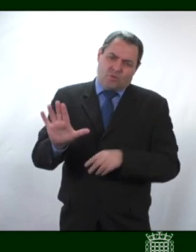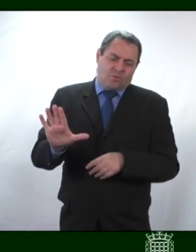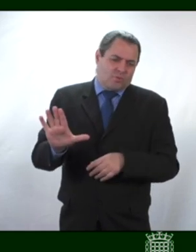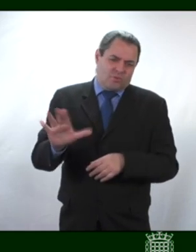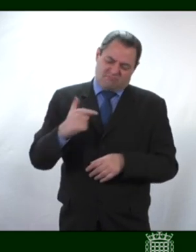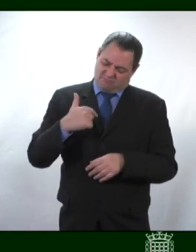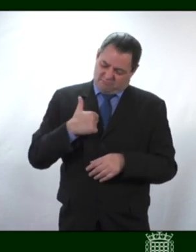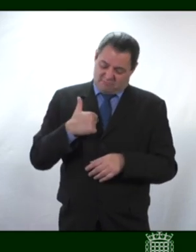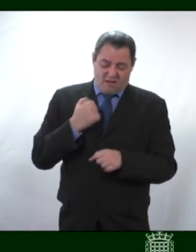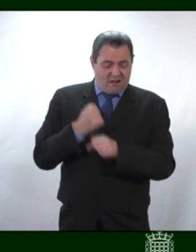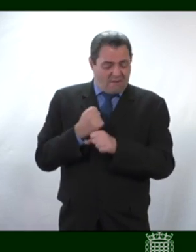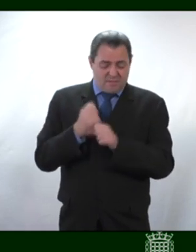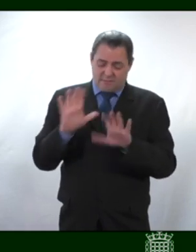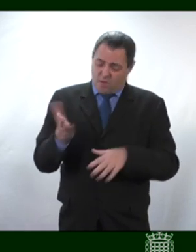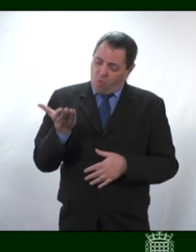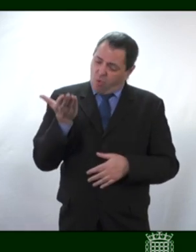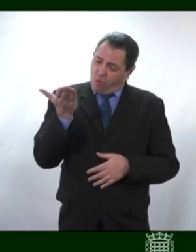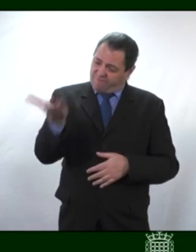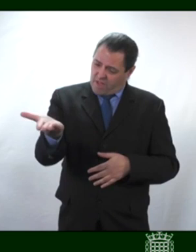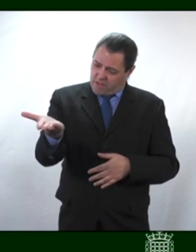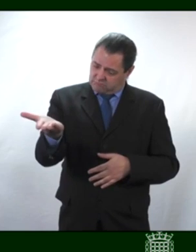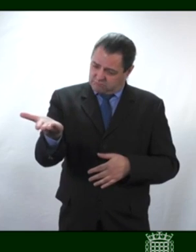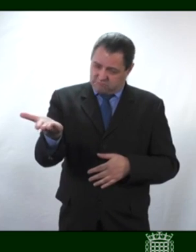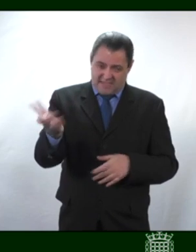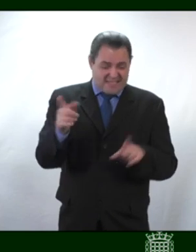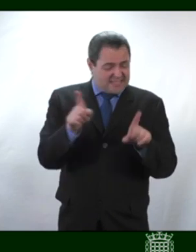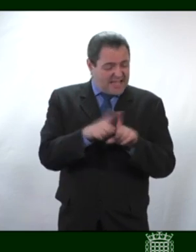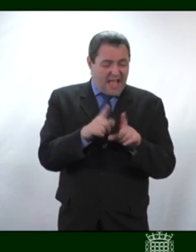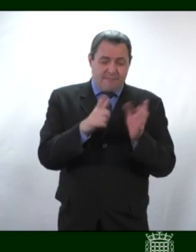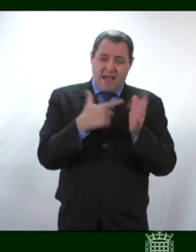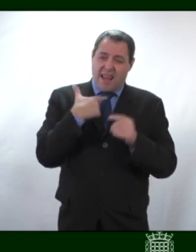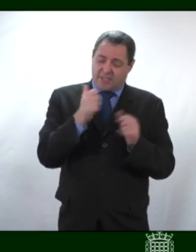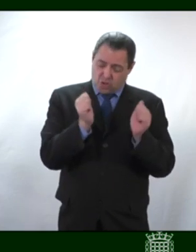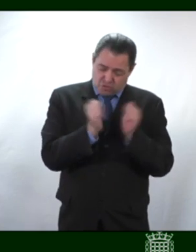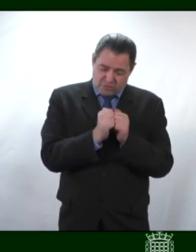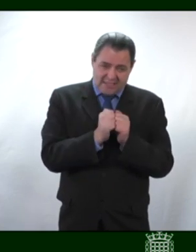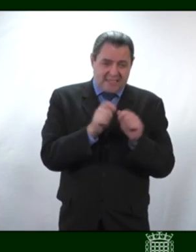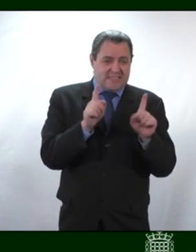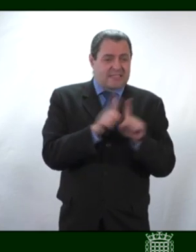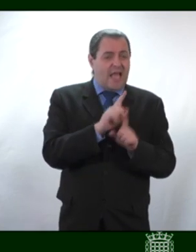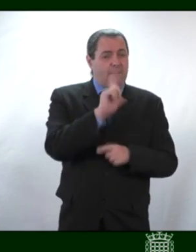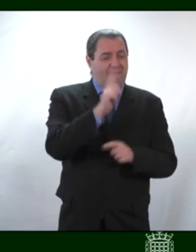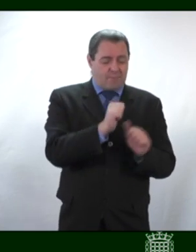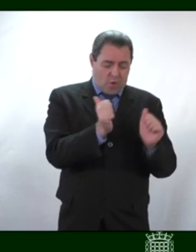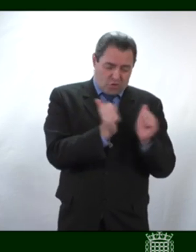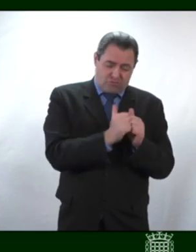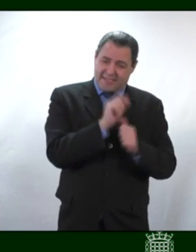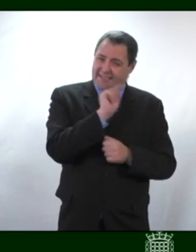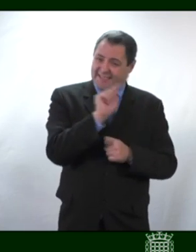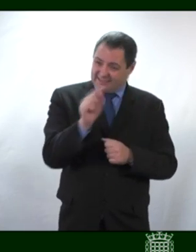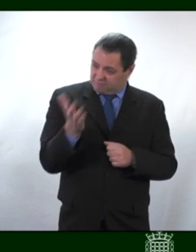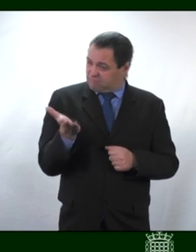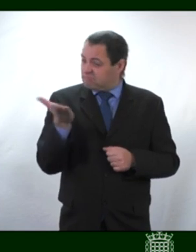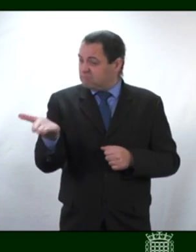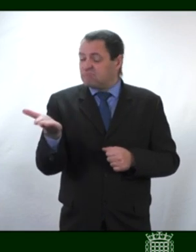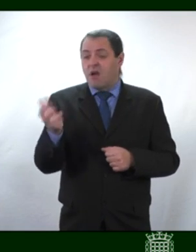same proposals in Greater Manchester as was agreed in Lancashire, as was agreed in Liverpool, and unfortunately the Mayor of